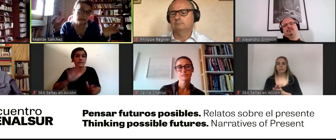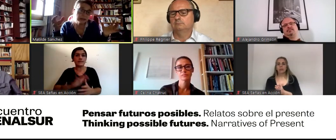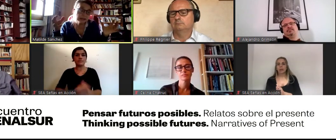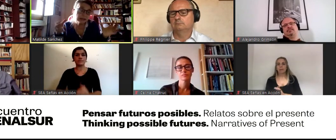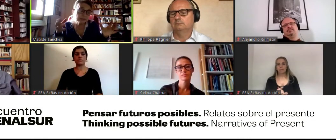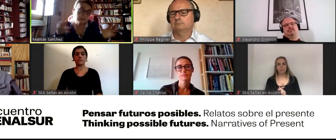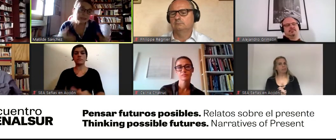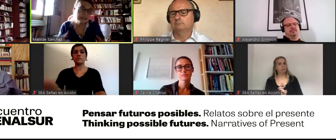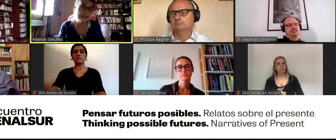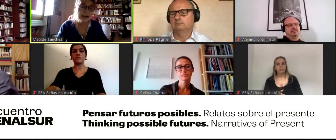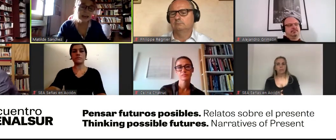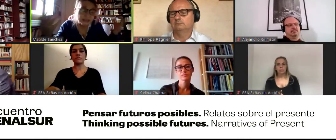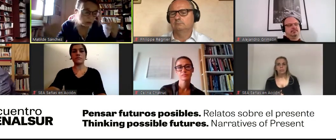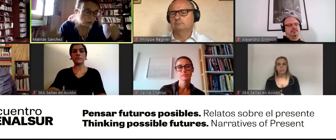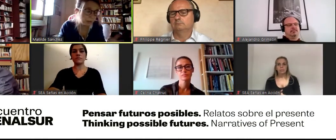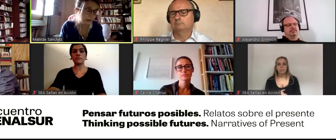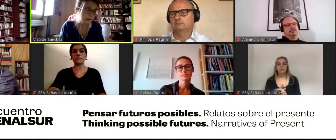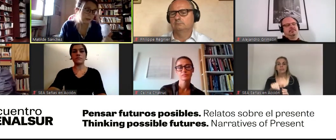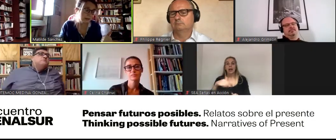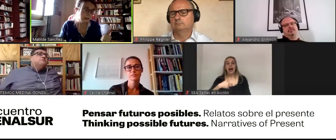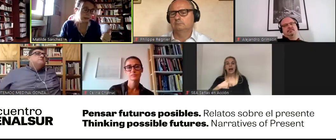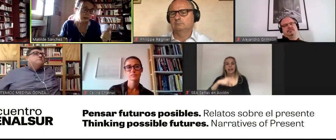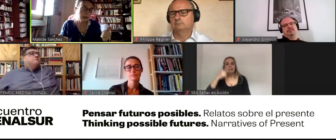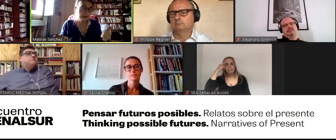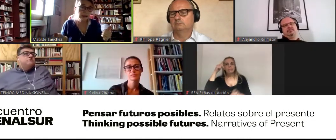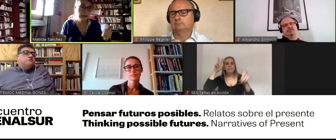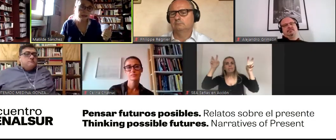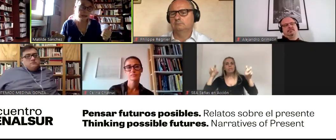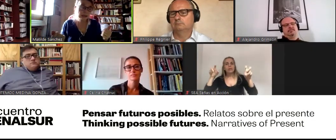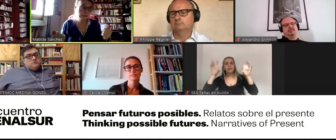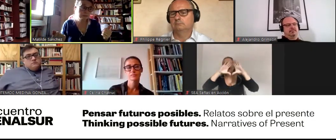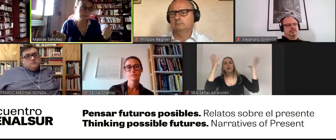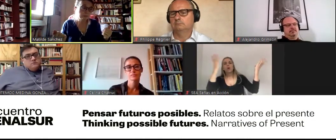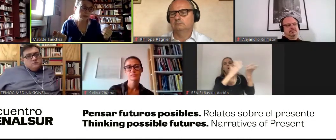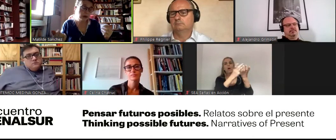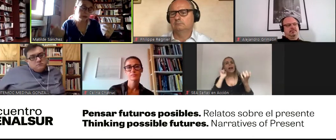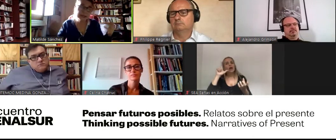underpinning or thinking global,